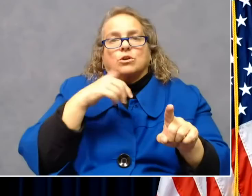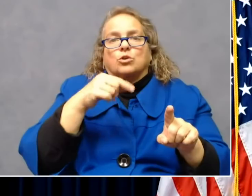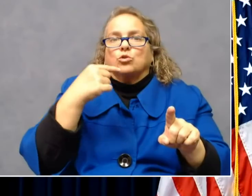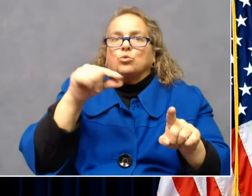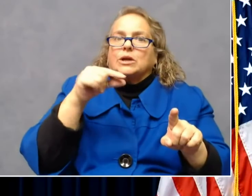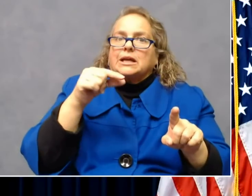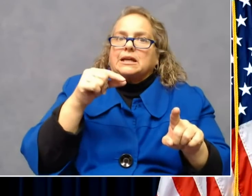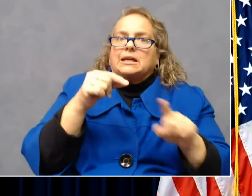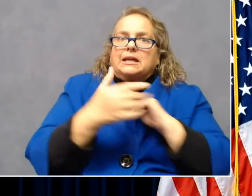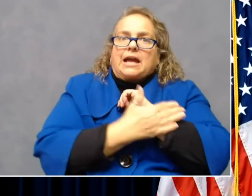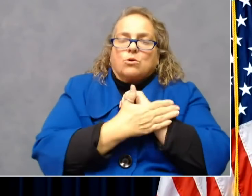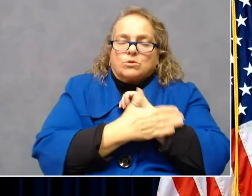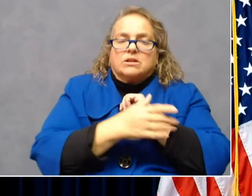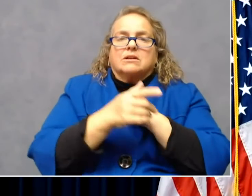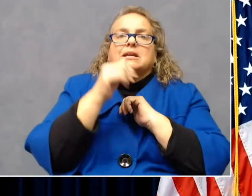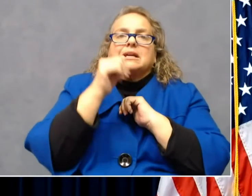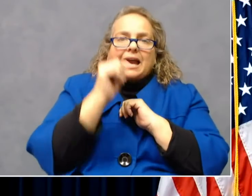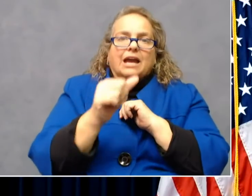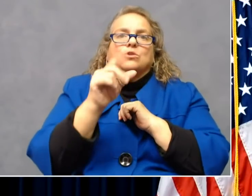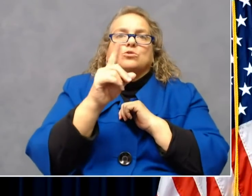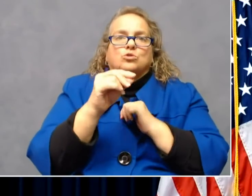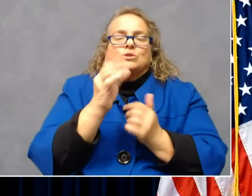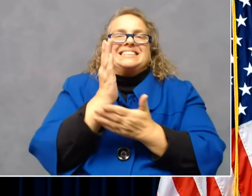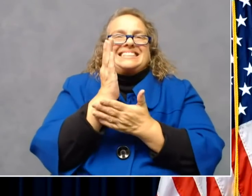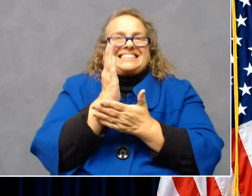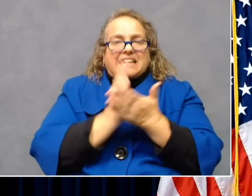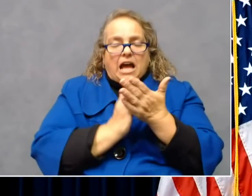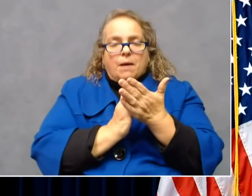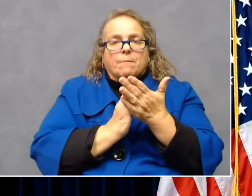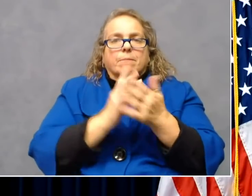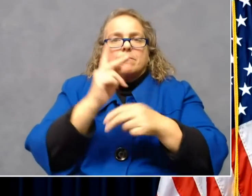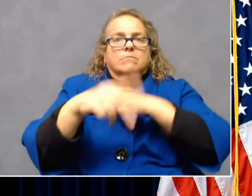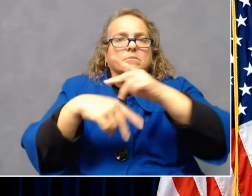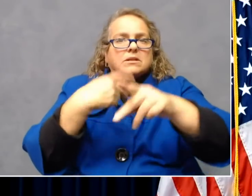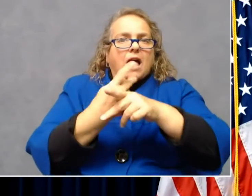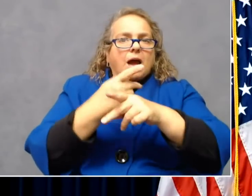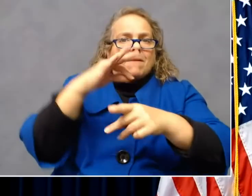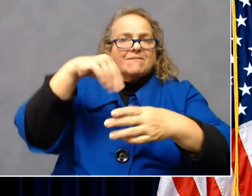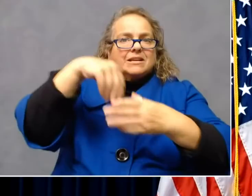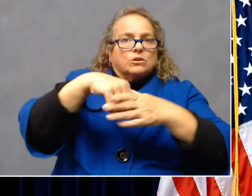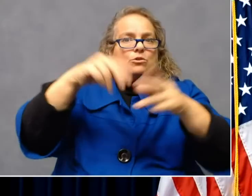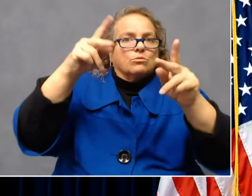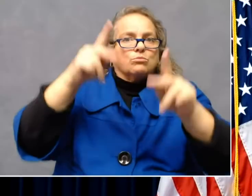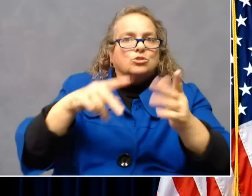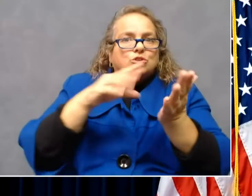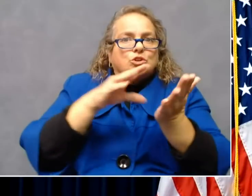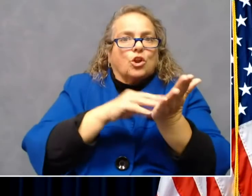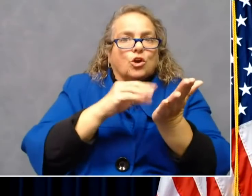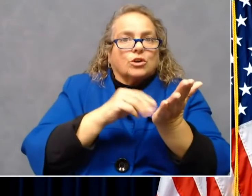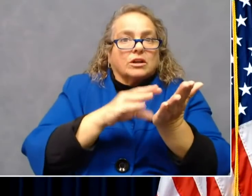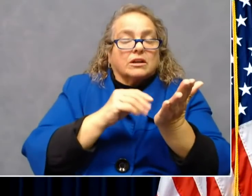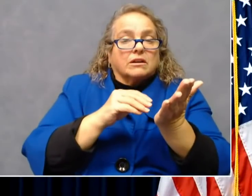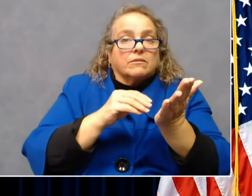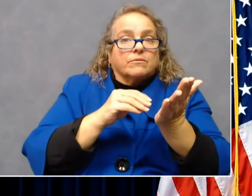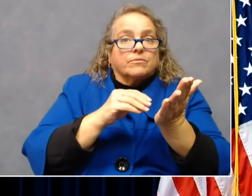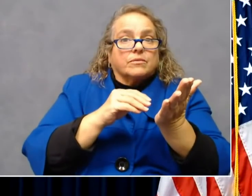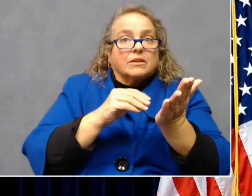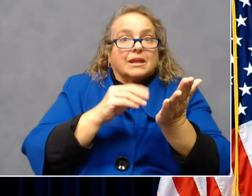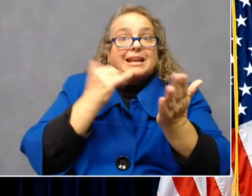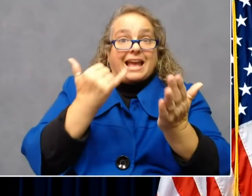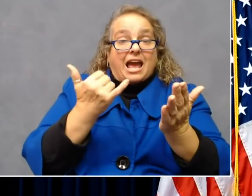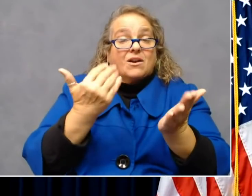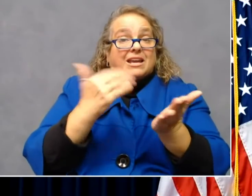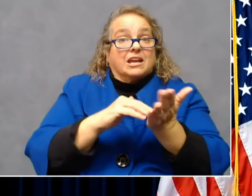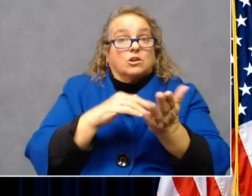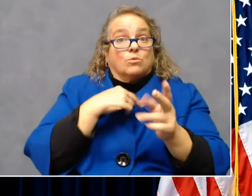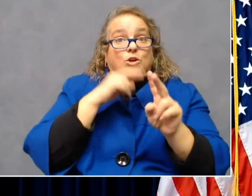do some form of in-person learning again. And even when we look at January, we all ought to expect that it's